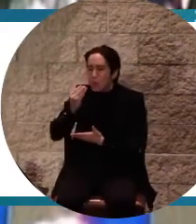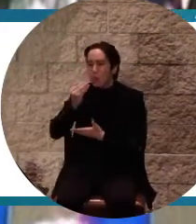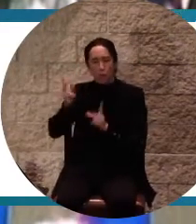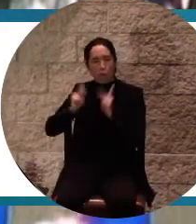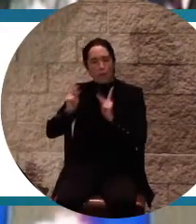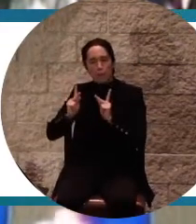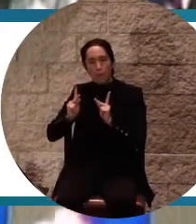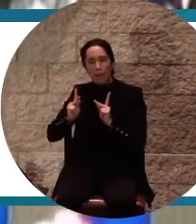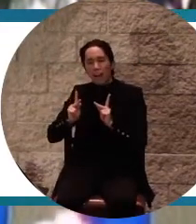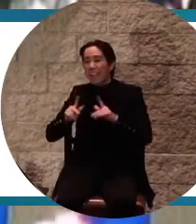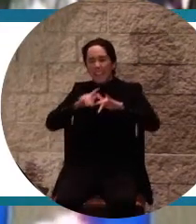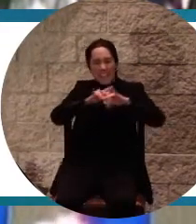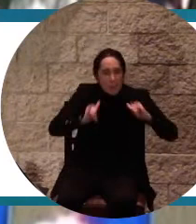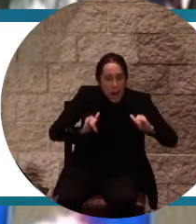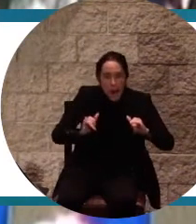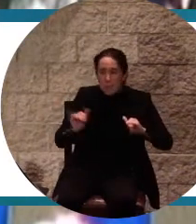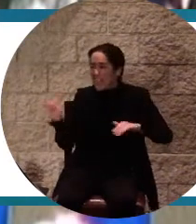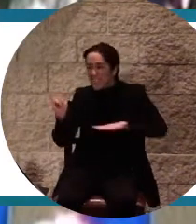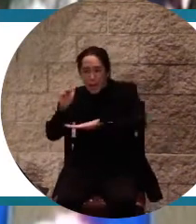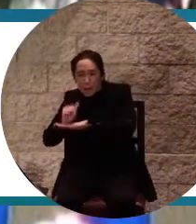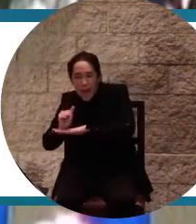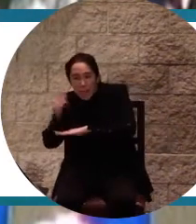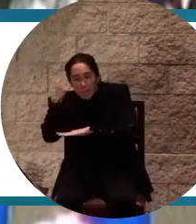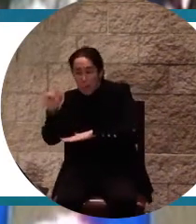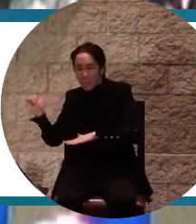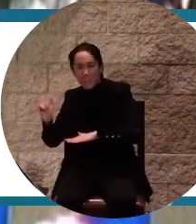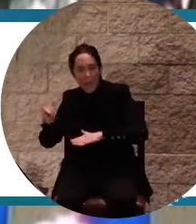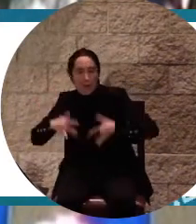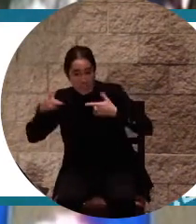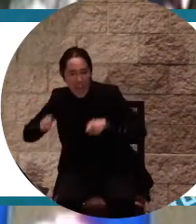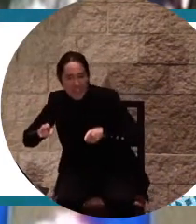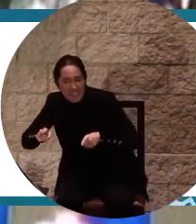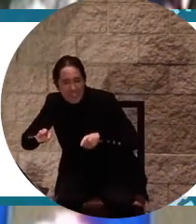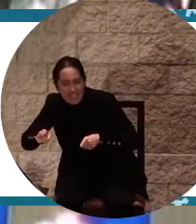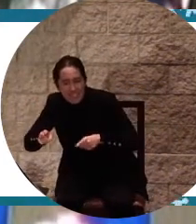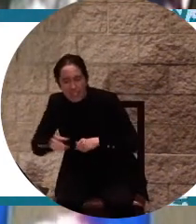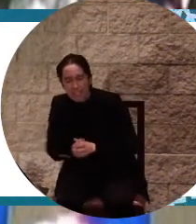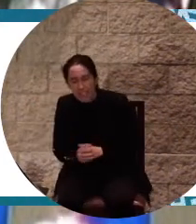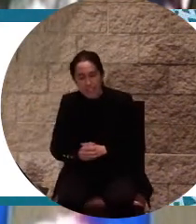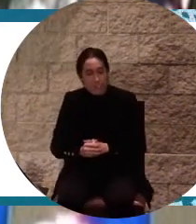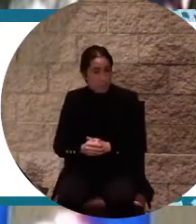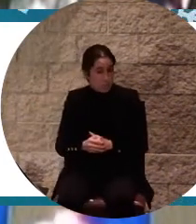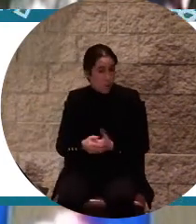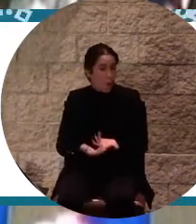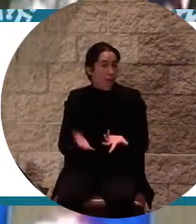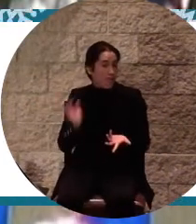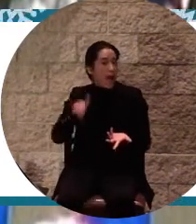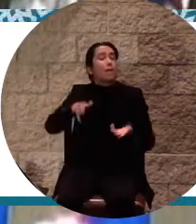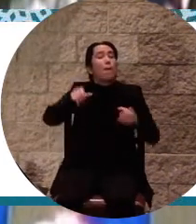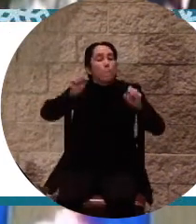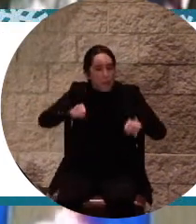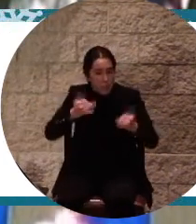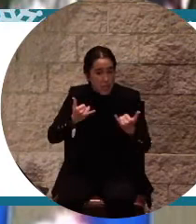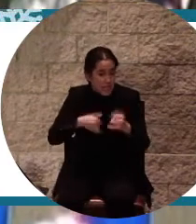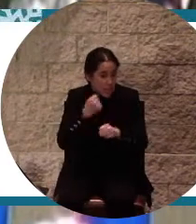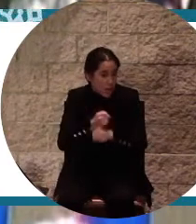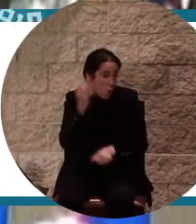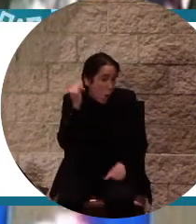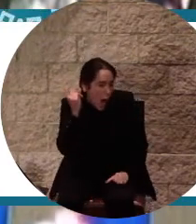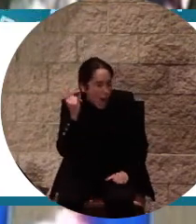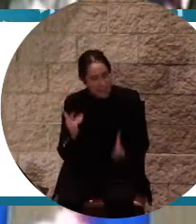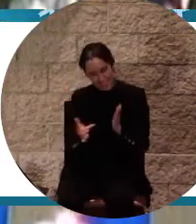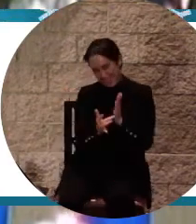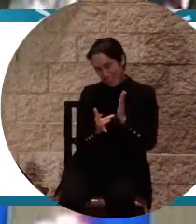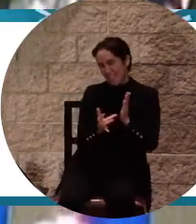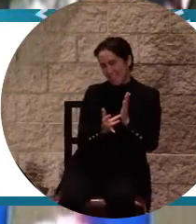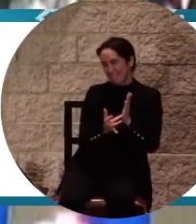same event. And what makes it possible this year is technology. Our master of ceremonies